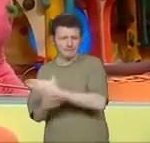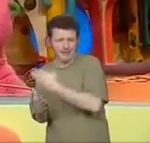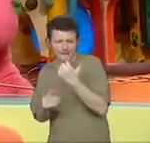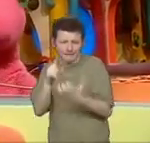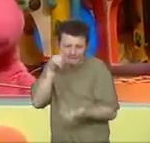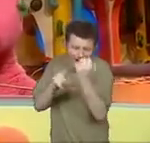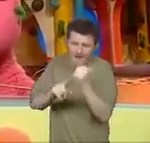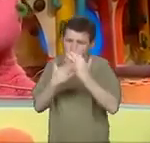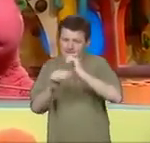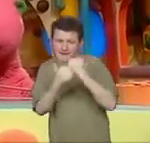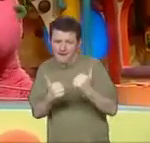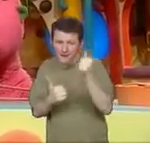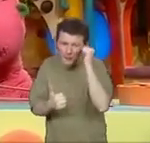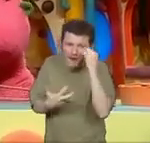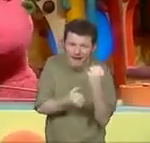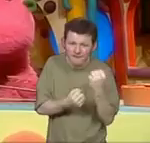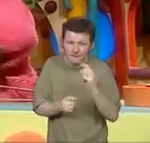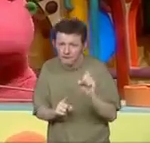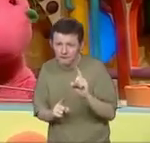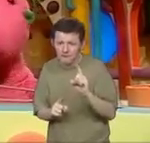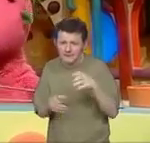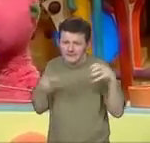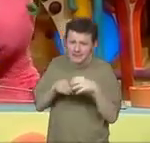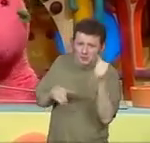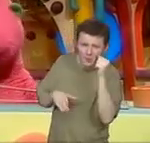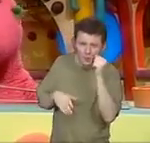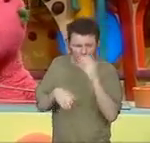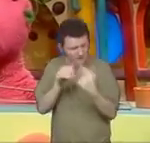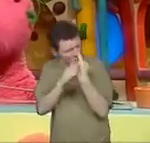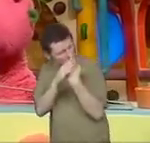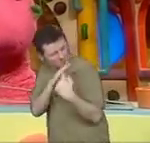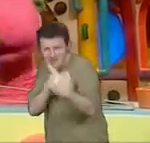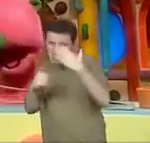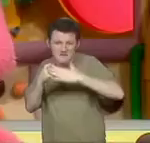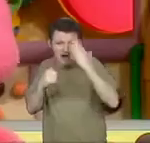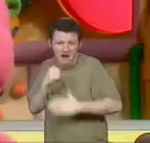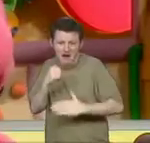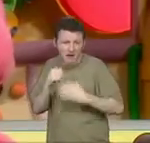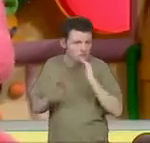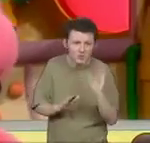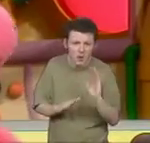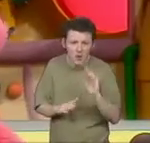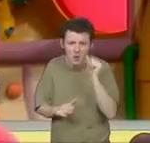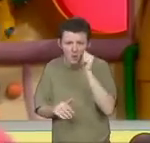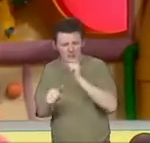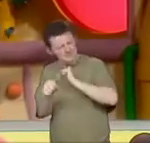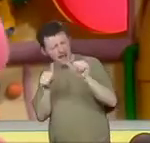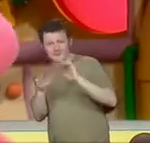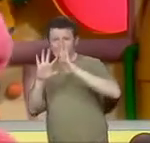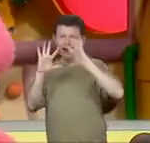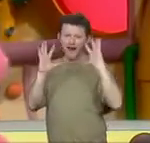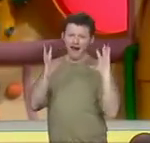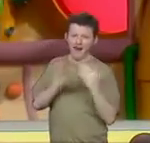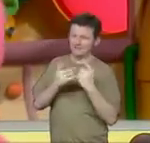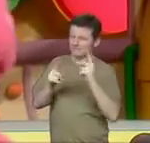something, Ivor? Mm-hmm. When the tiddlypeeps are around you, you can never feel lonely, can you? Hmm. I think that the peep planet is